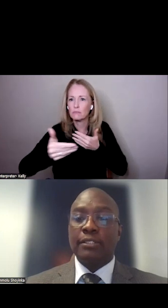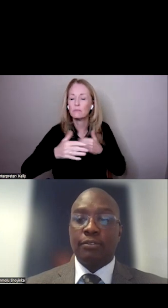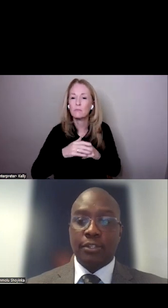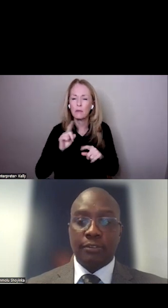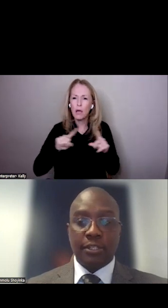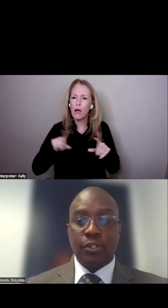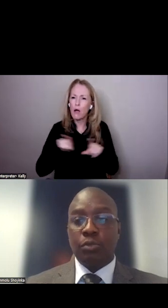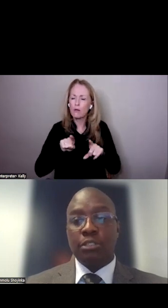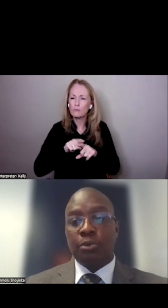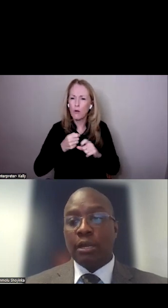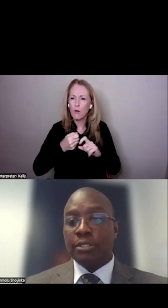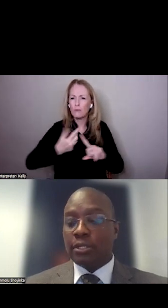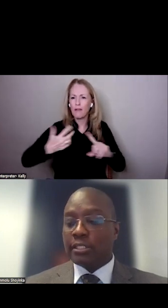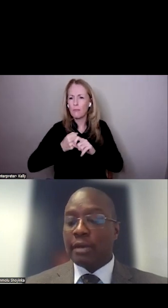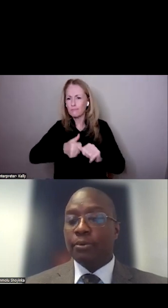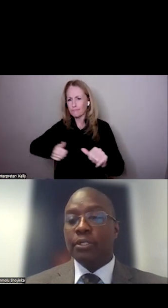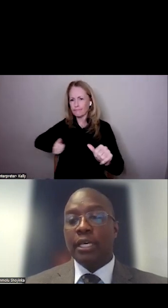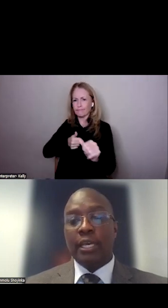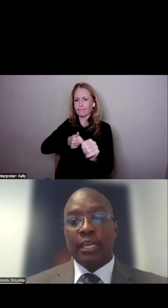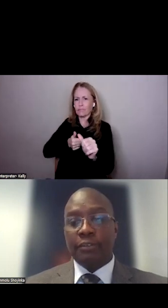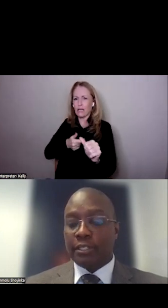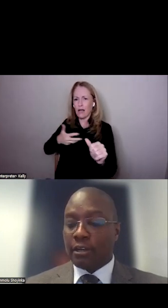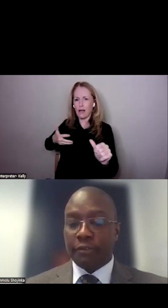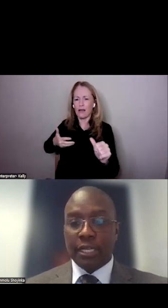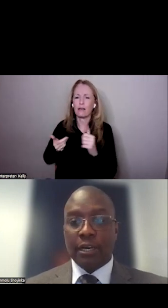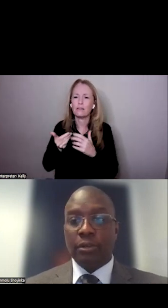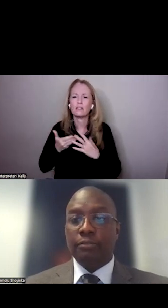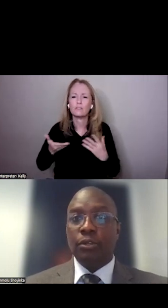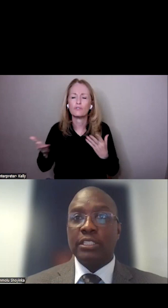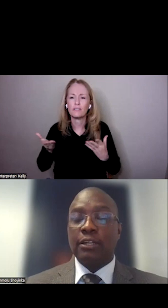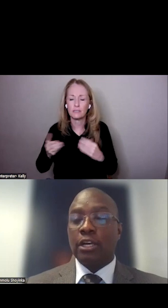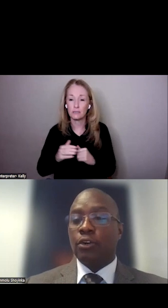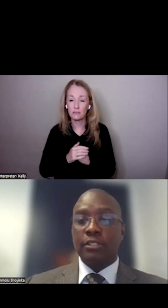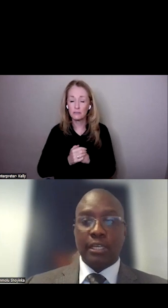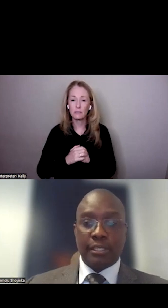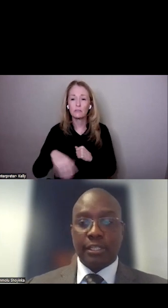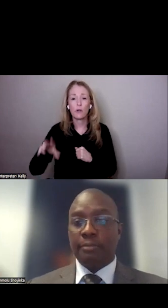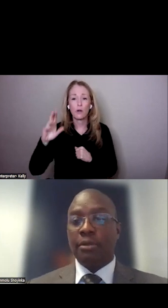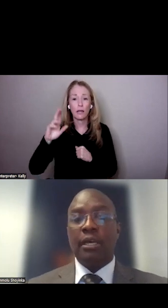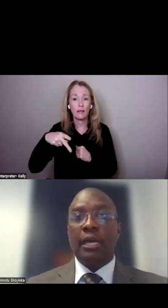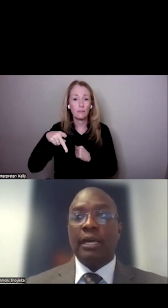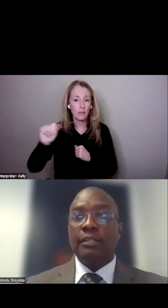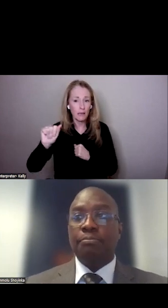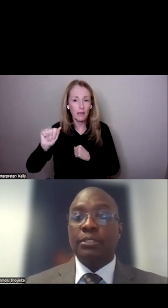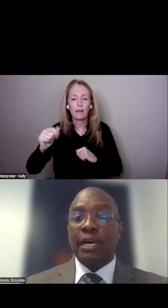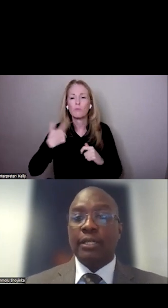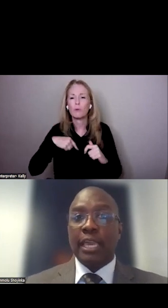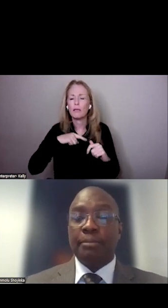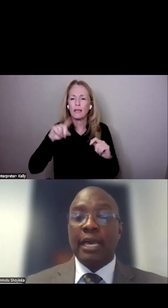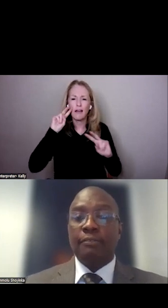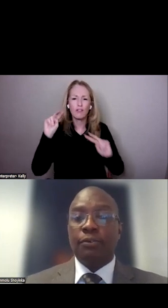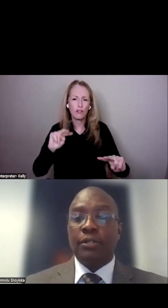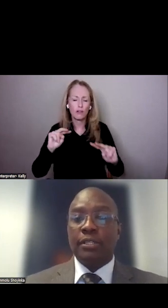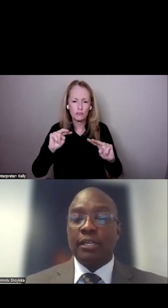out the rest of the services. So the REACH program is a good example. In Philadelphia now, we've looked at across our system and built out